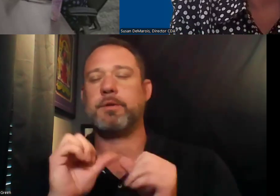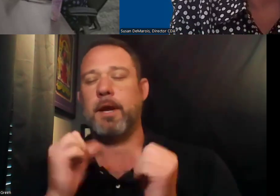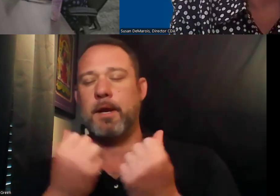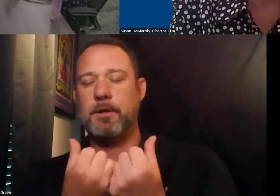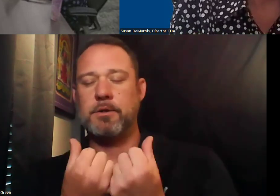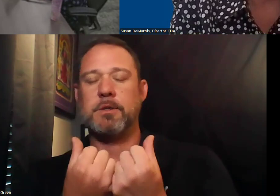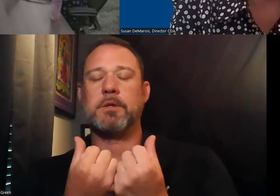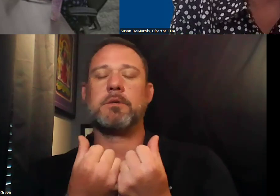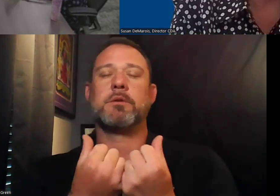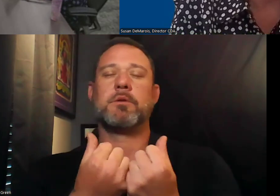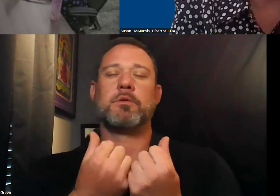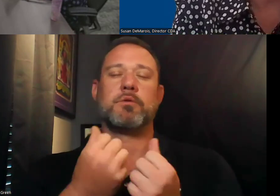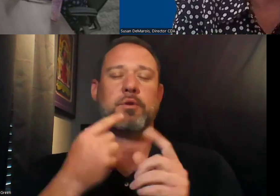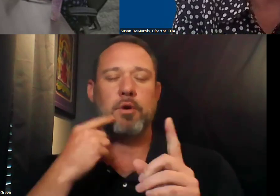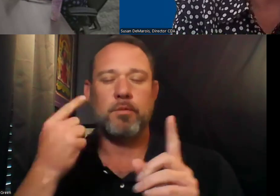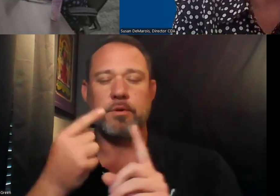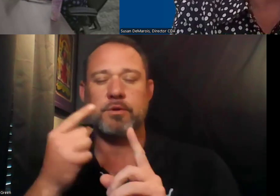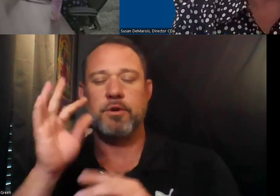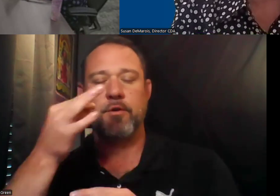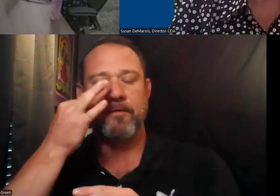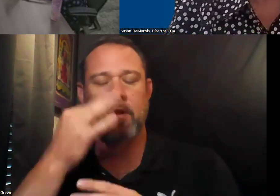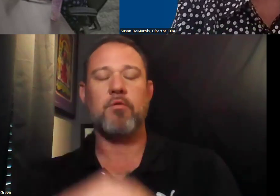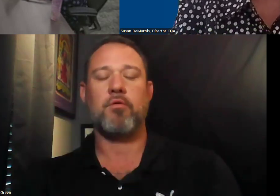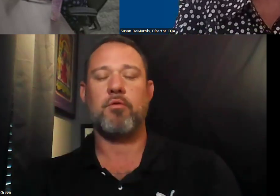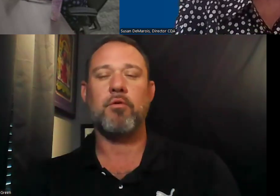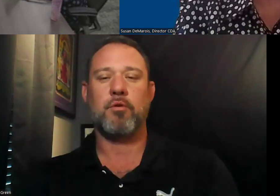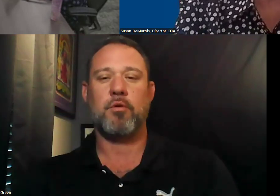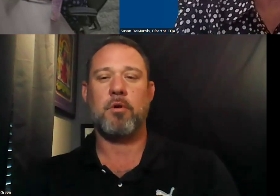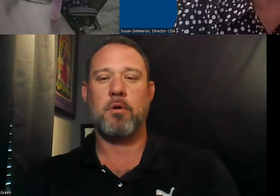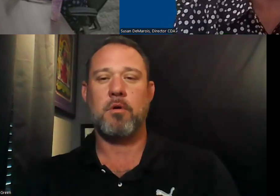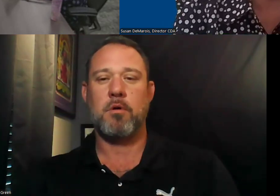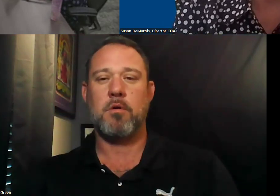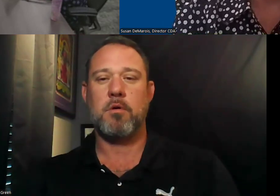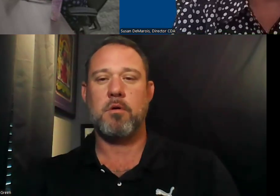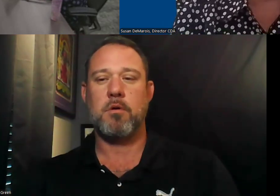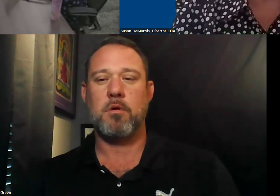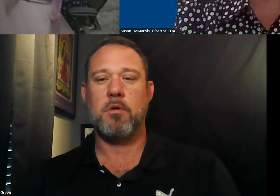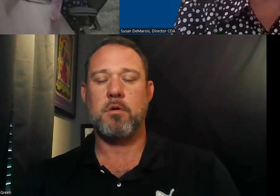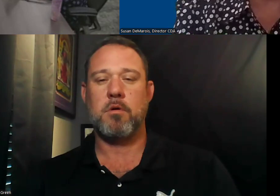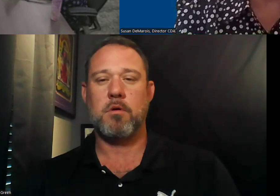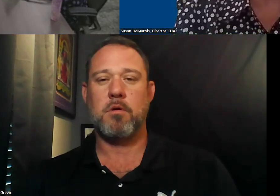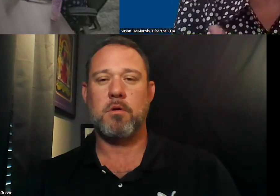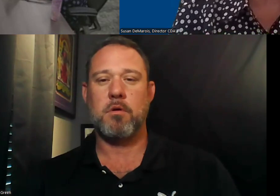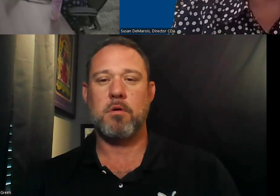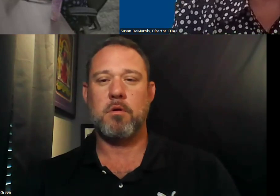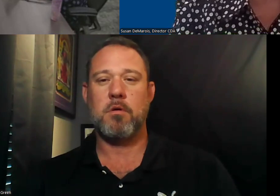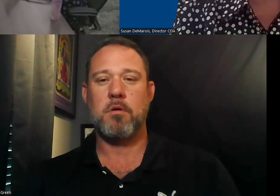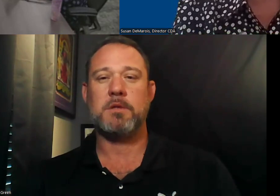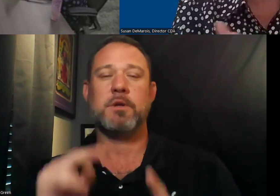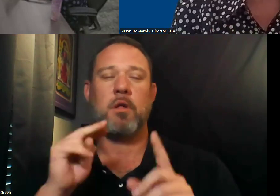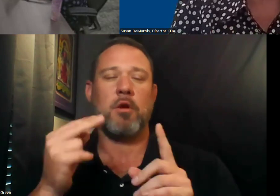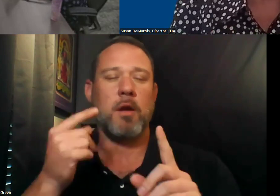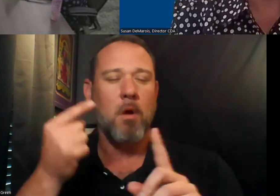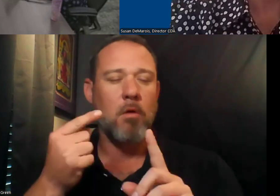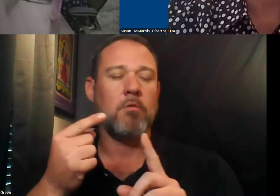on aging to pursue this federal funding. And what it would do in effect is look at models and pilots